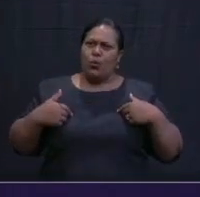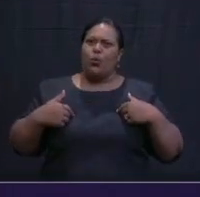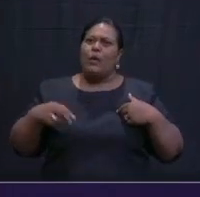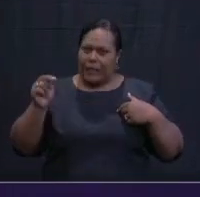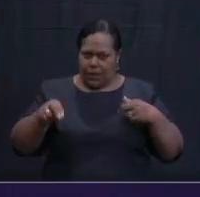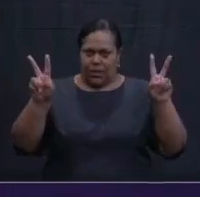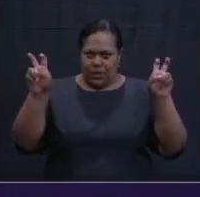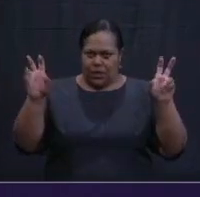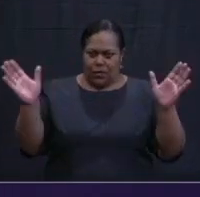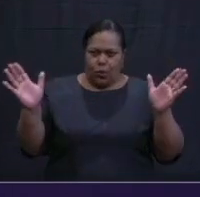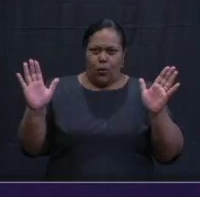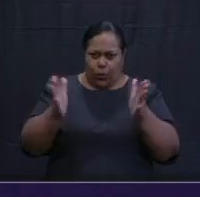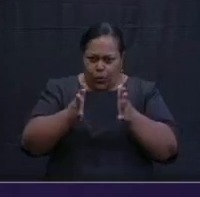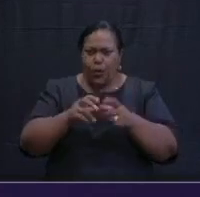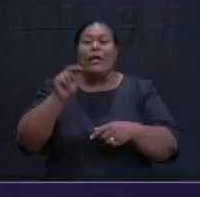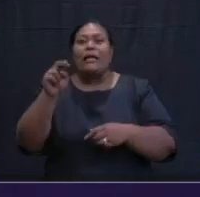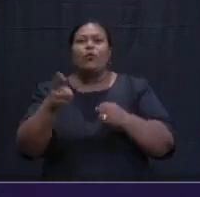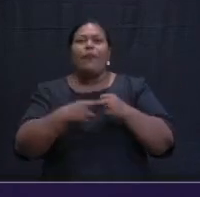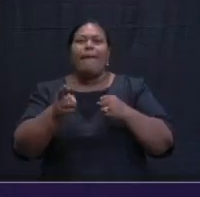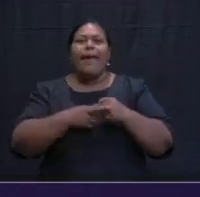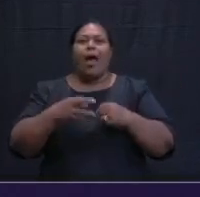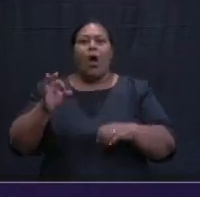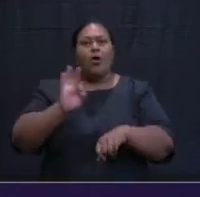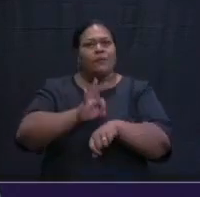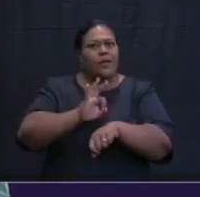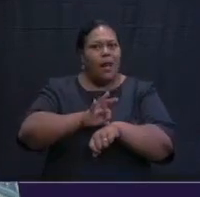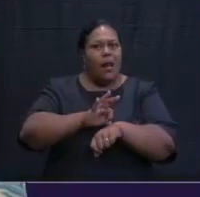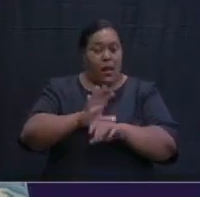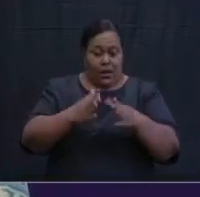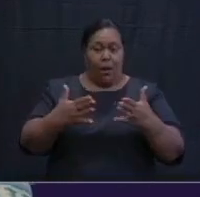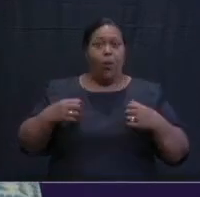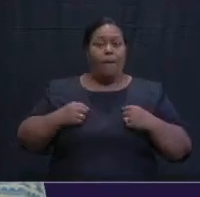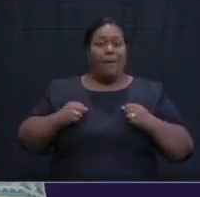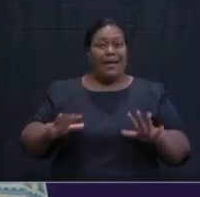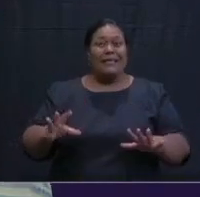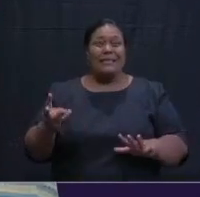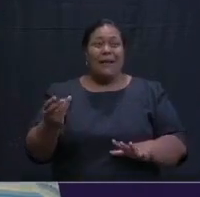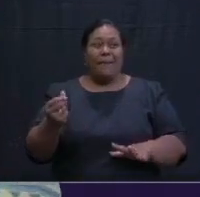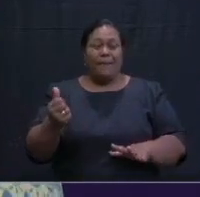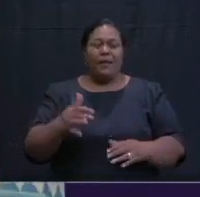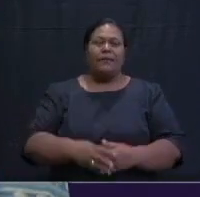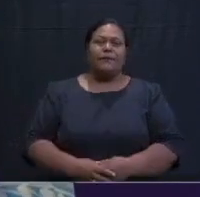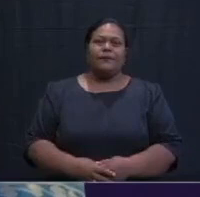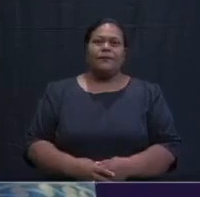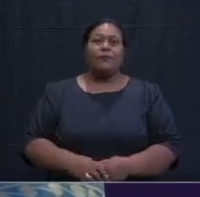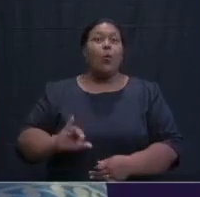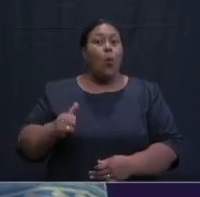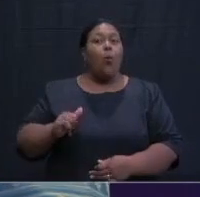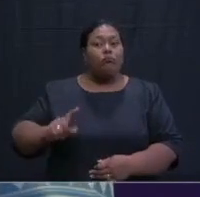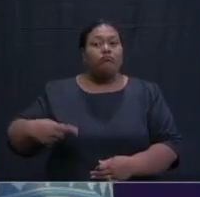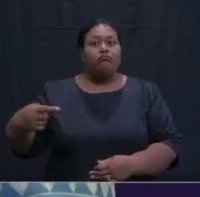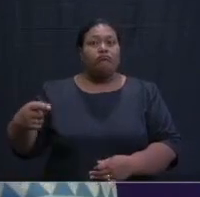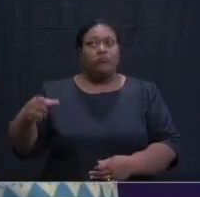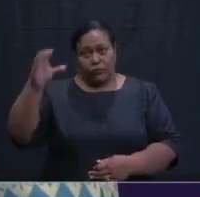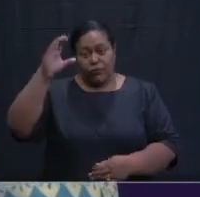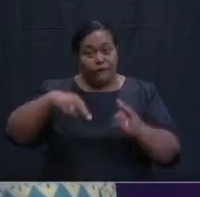gap through renovations of healthcare centers that have been completed or currently ongoing around